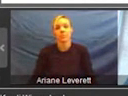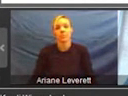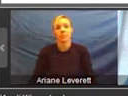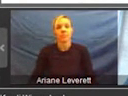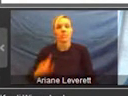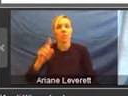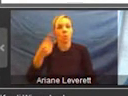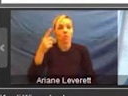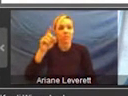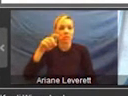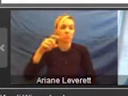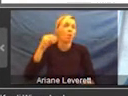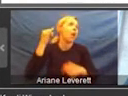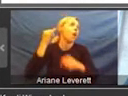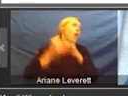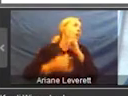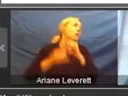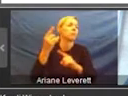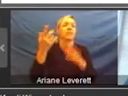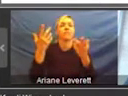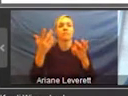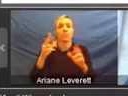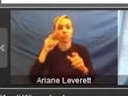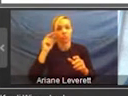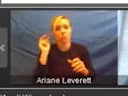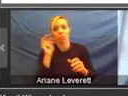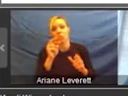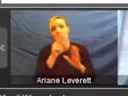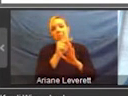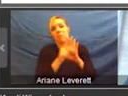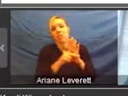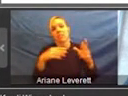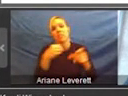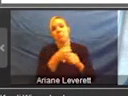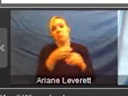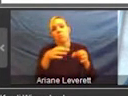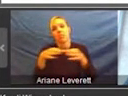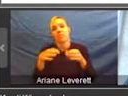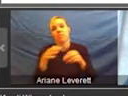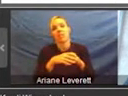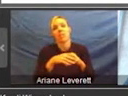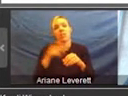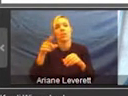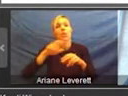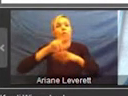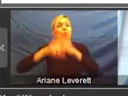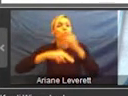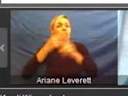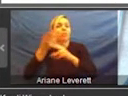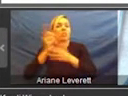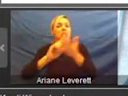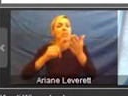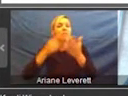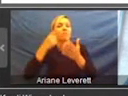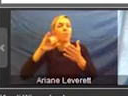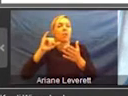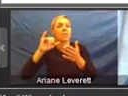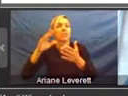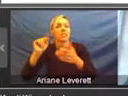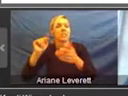when you look into the policy brief, you see in all detail the Universal Design for ICT approach really focuses on how